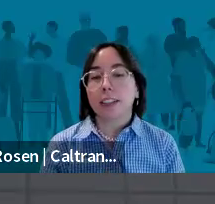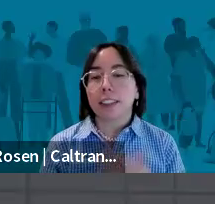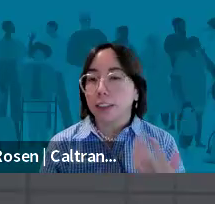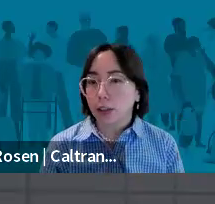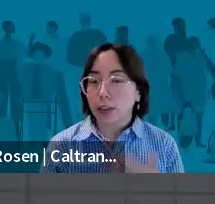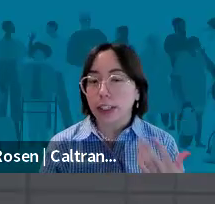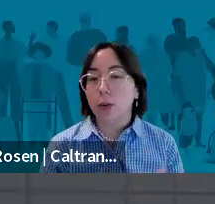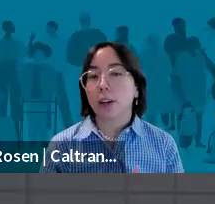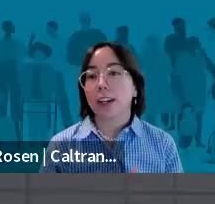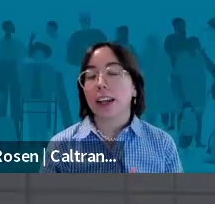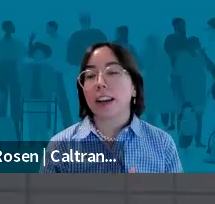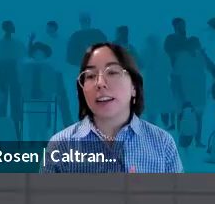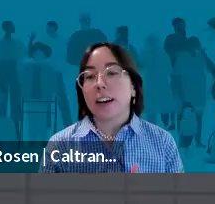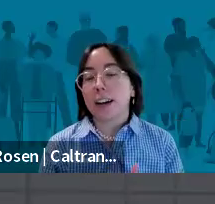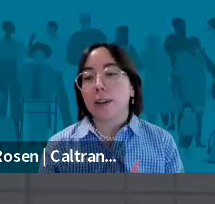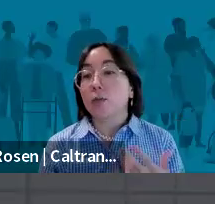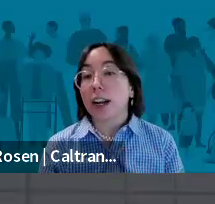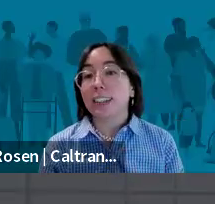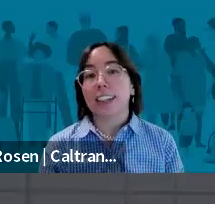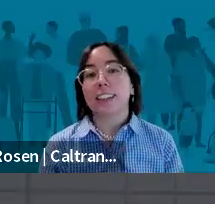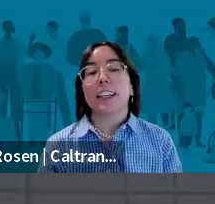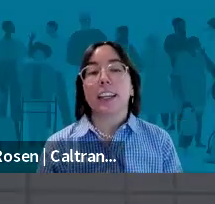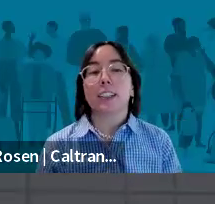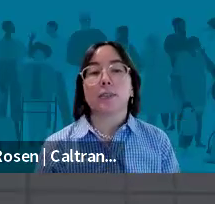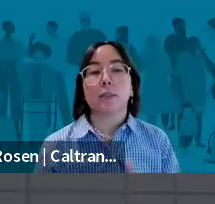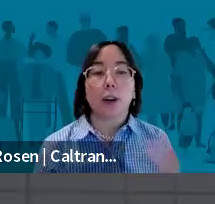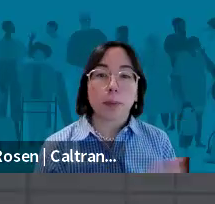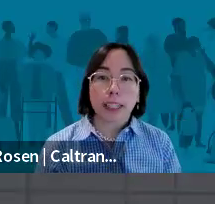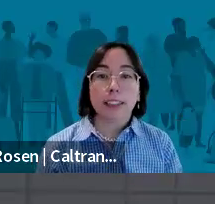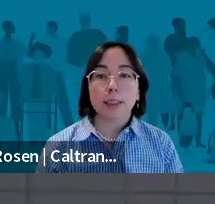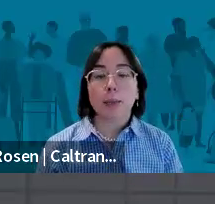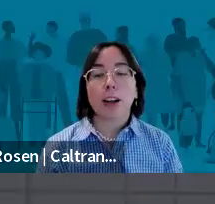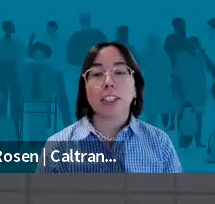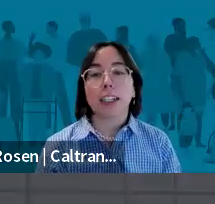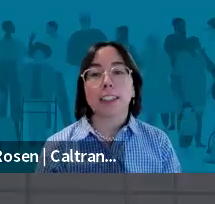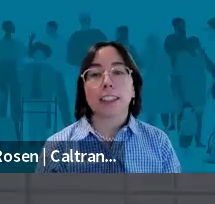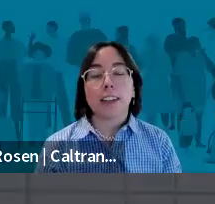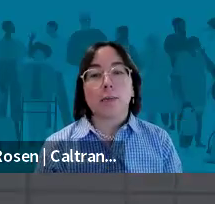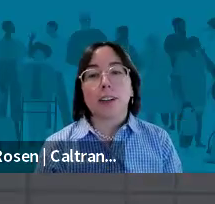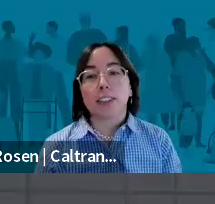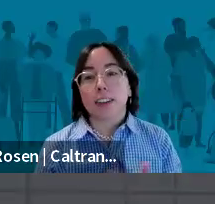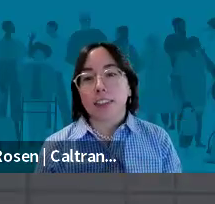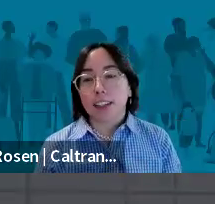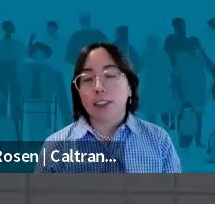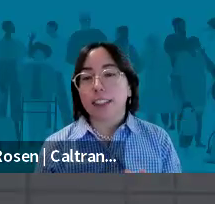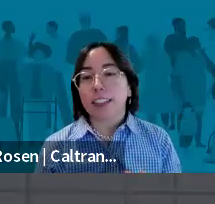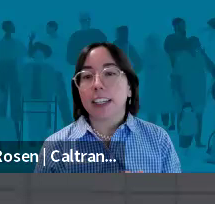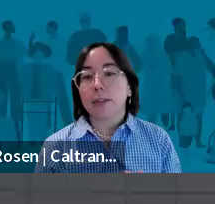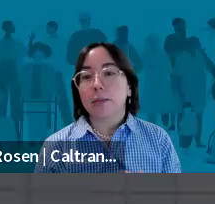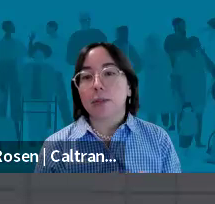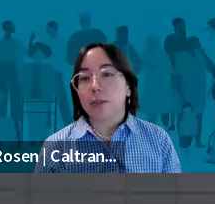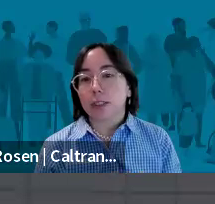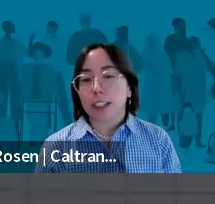helps us internally coordinate and right-size the engagement for our plans and projects. We also have the